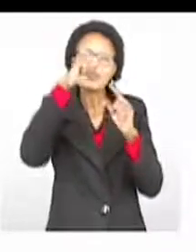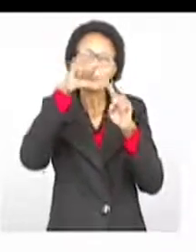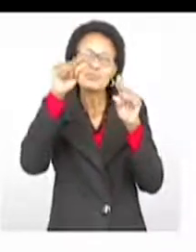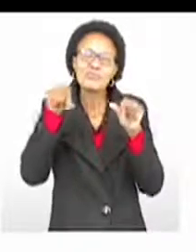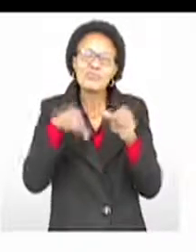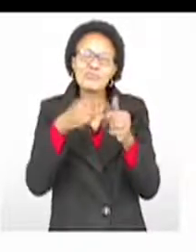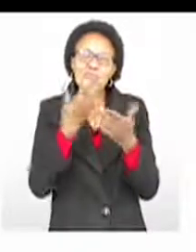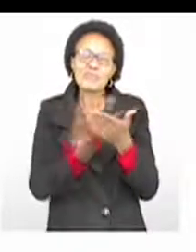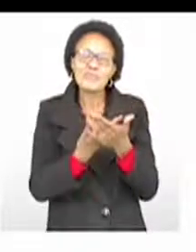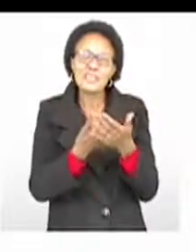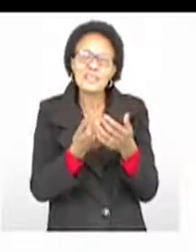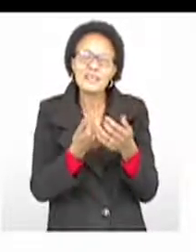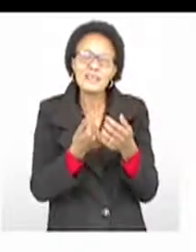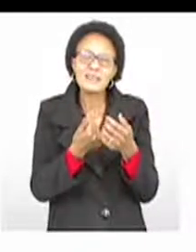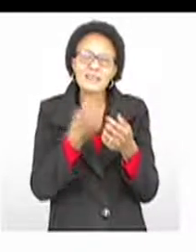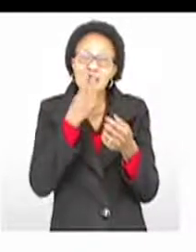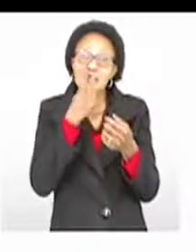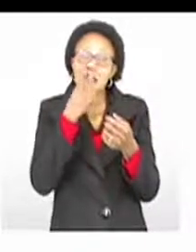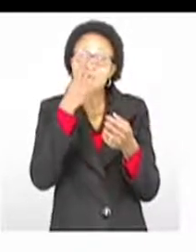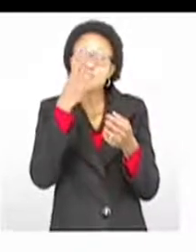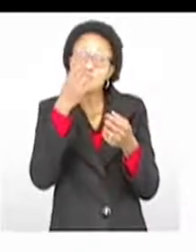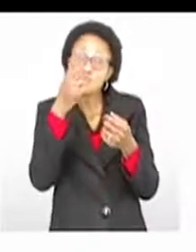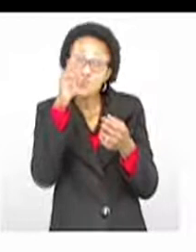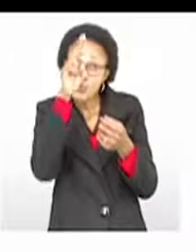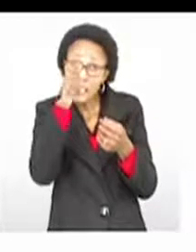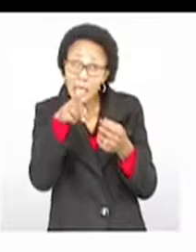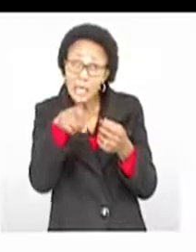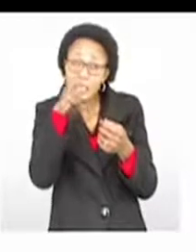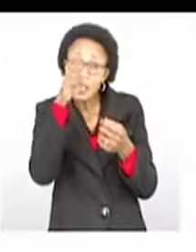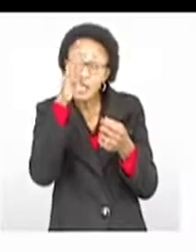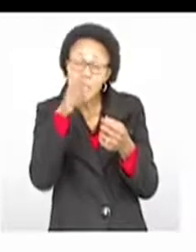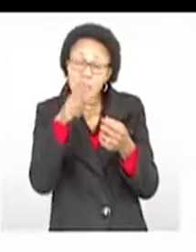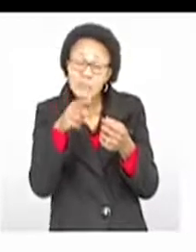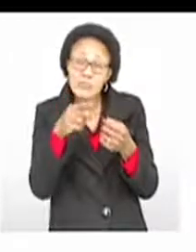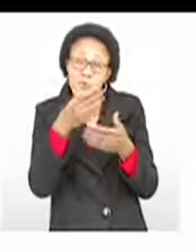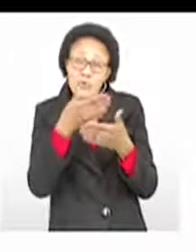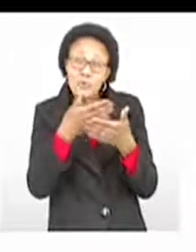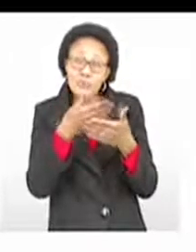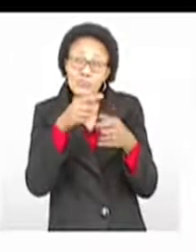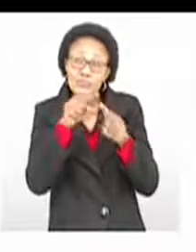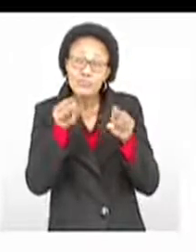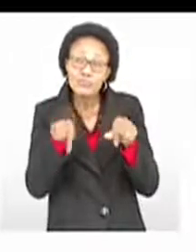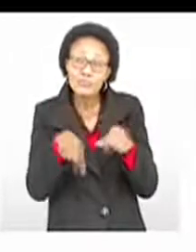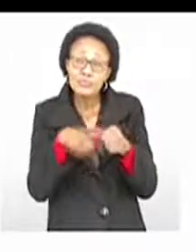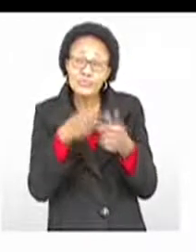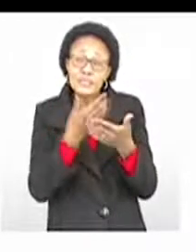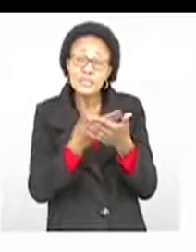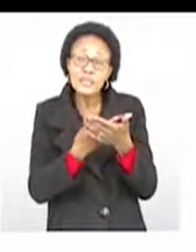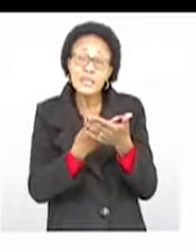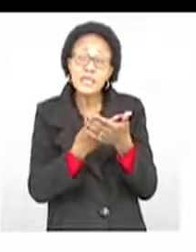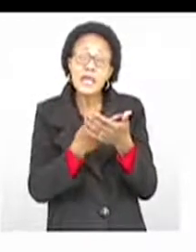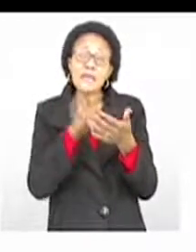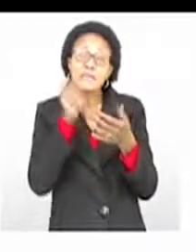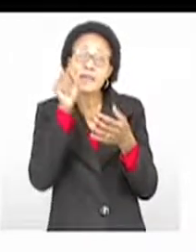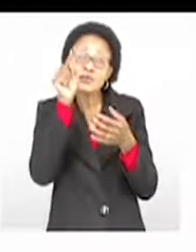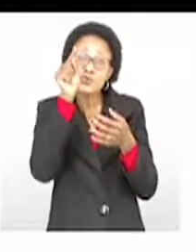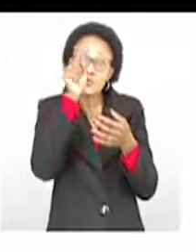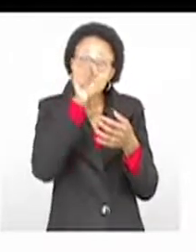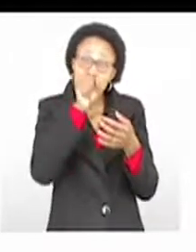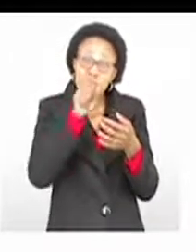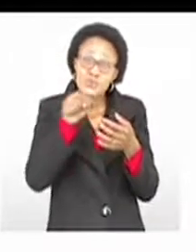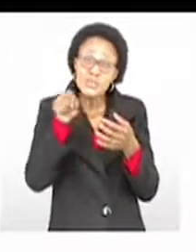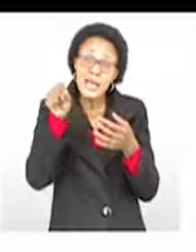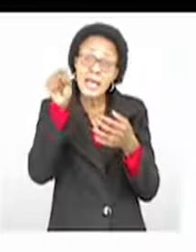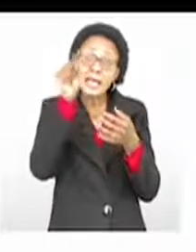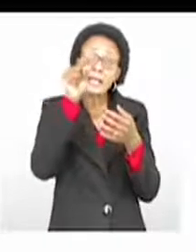take a look at both pictures very carefully. And I want you to circle the things that are